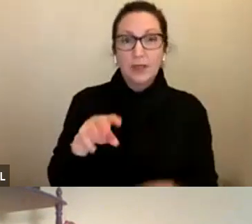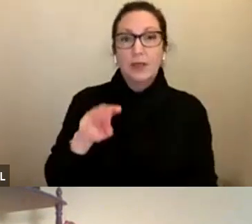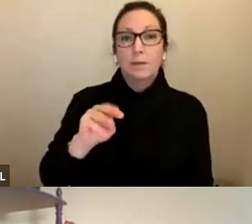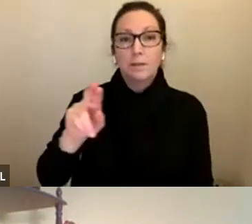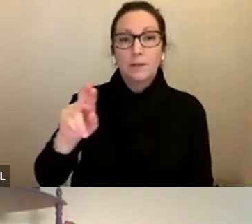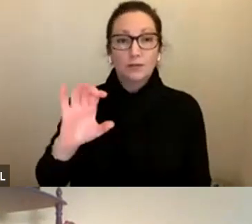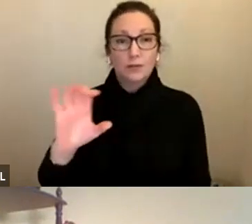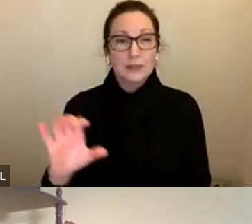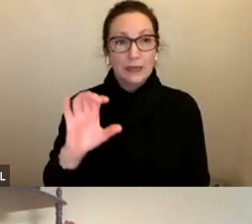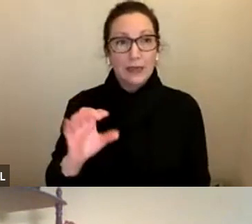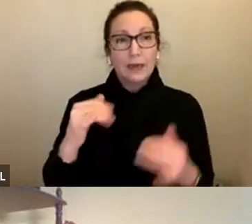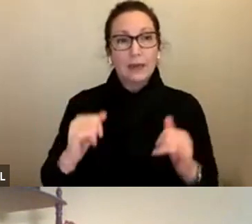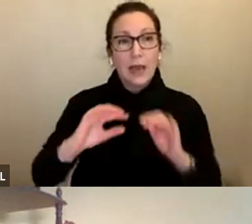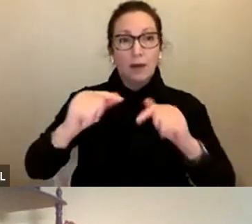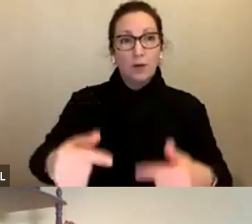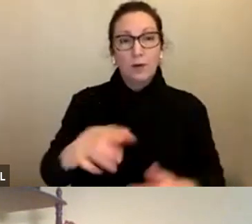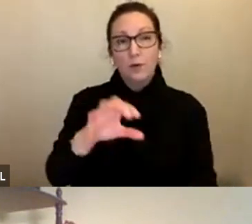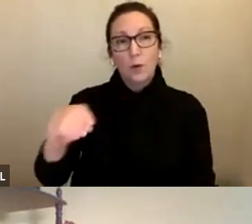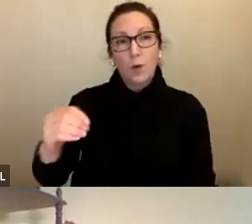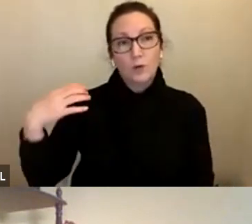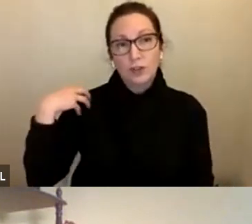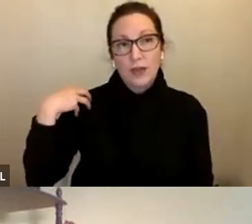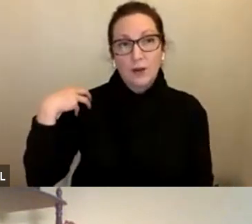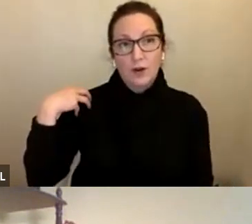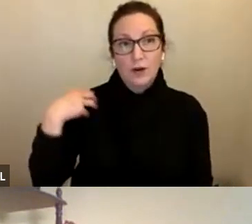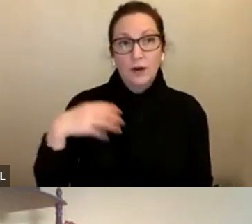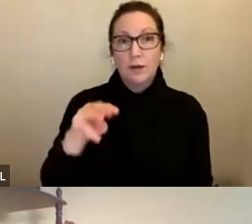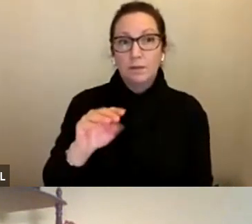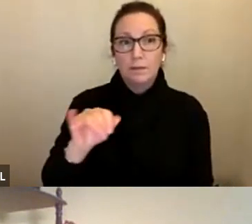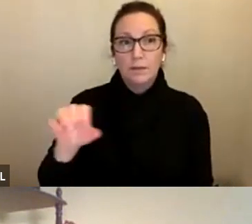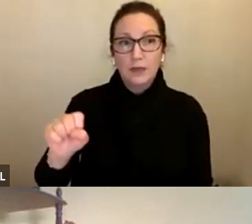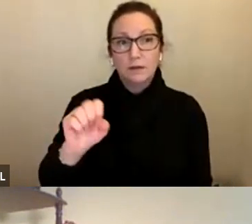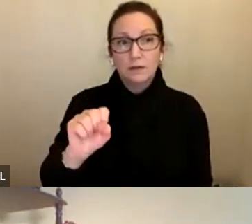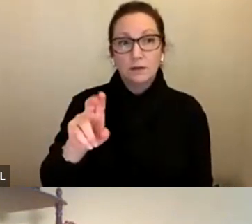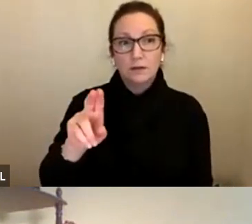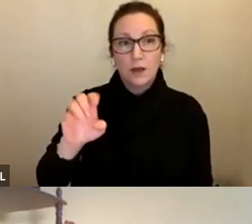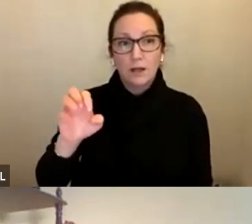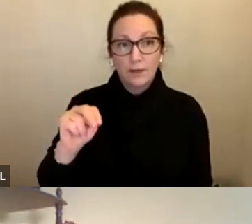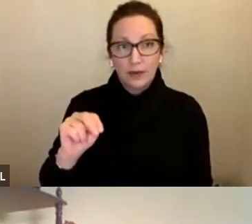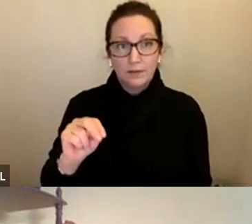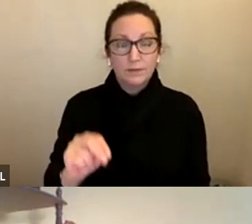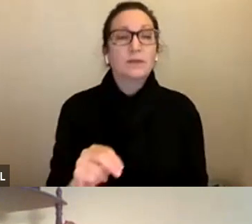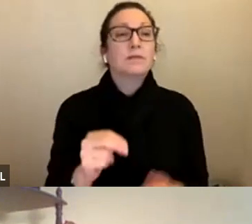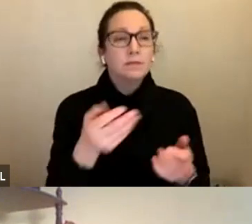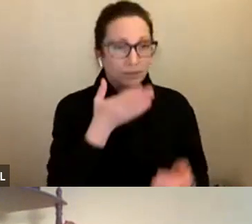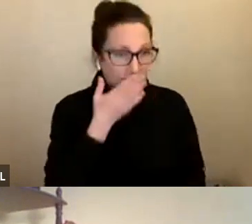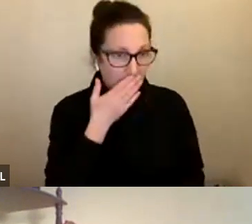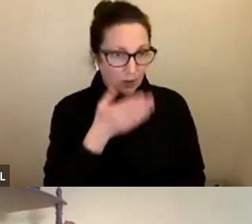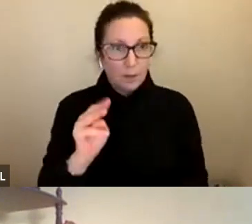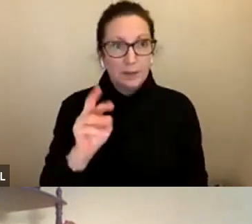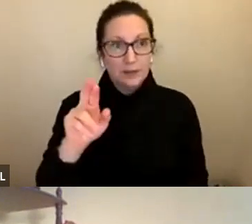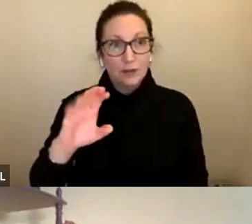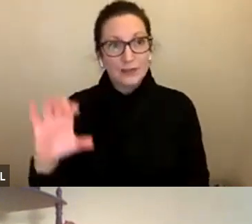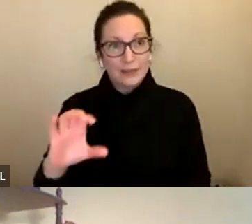to turn it over to co-chair Ms. Sullivan, please. Thank you, Mr. Contreras. I want to say